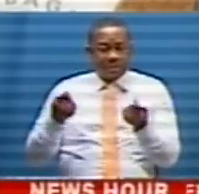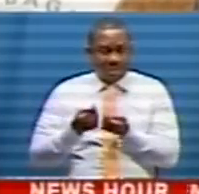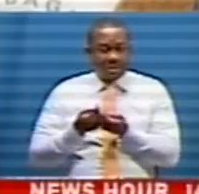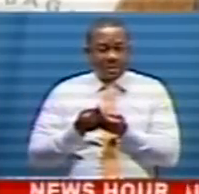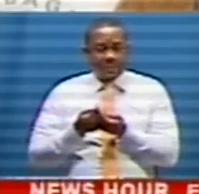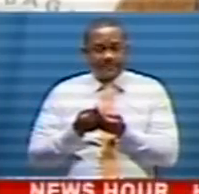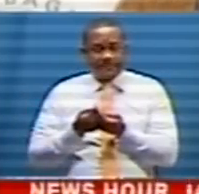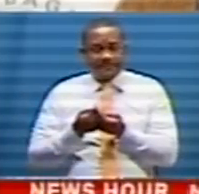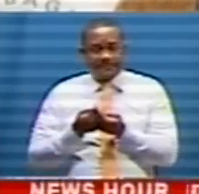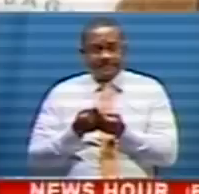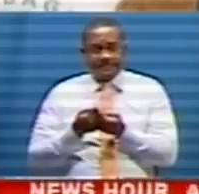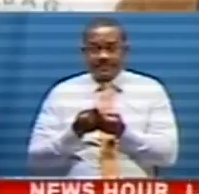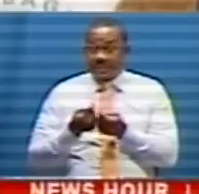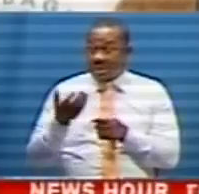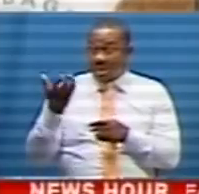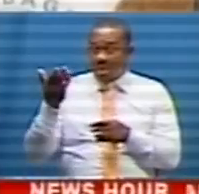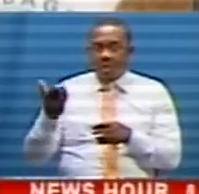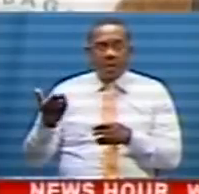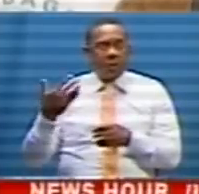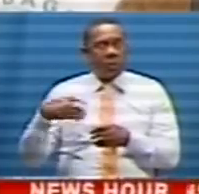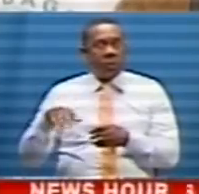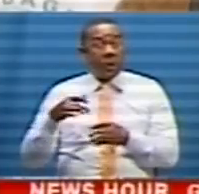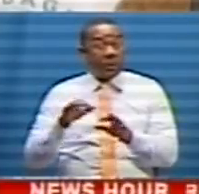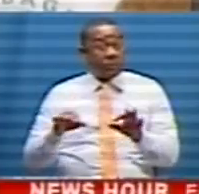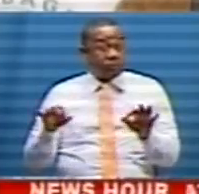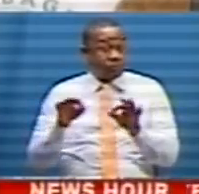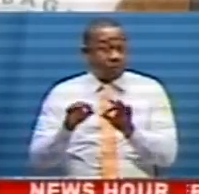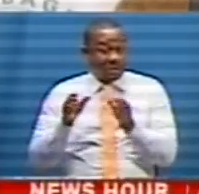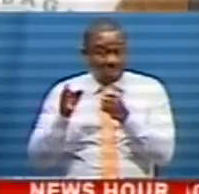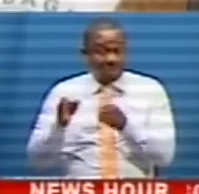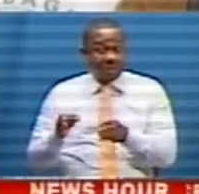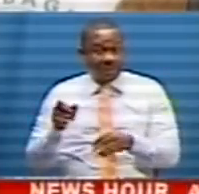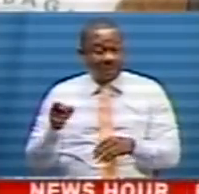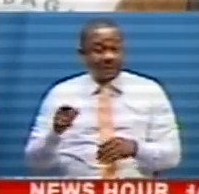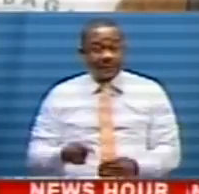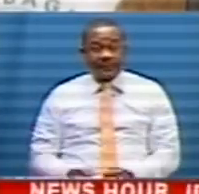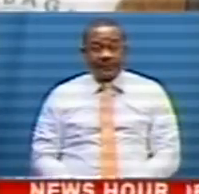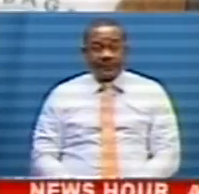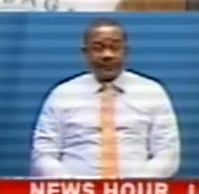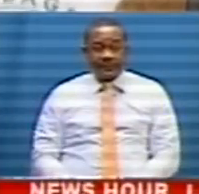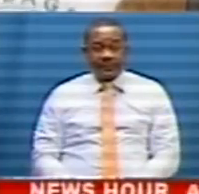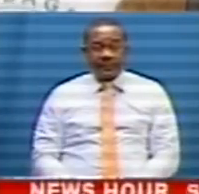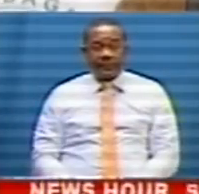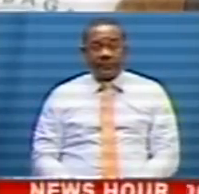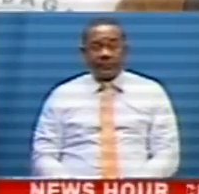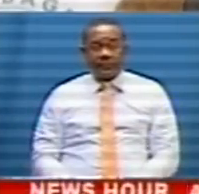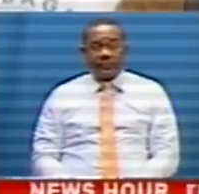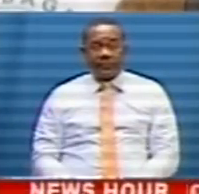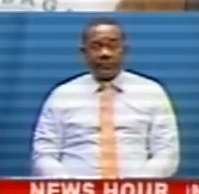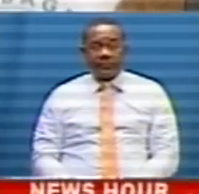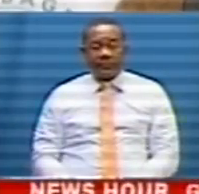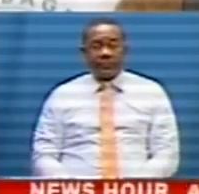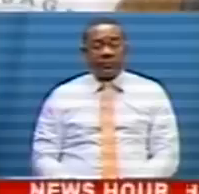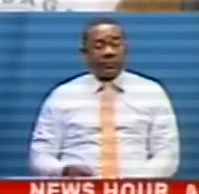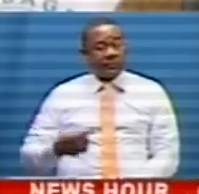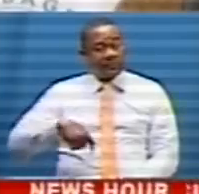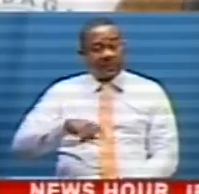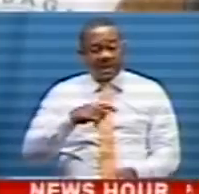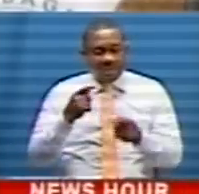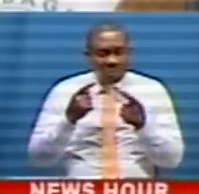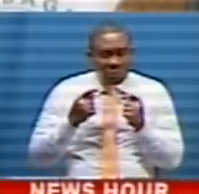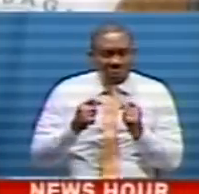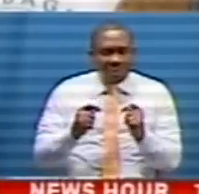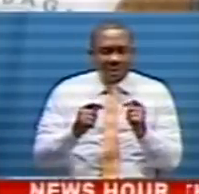heard the values he's espoused, and that's what we stand for, and that's what we're doing. We're trying to